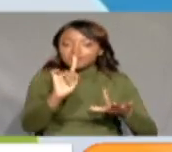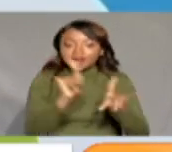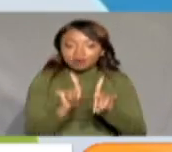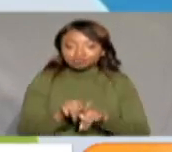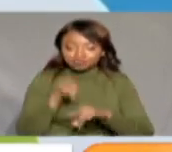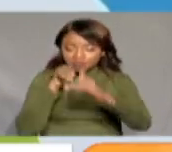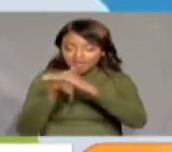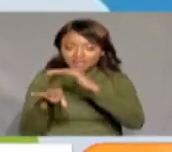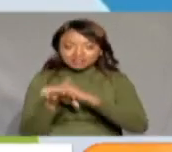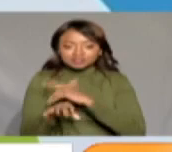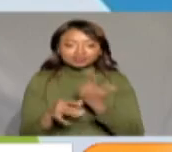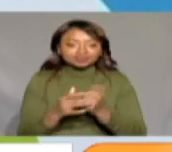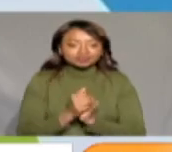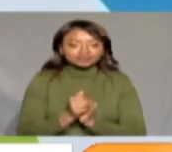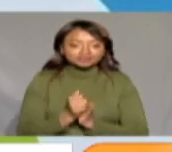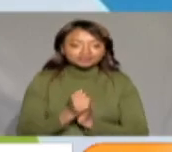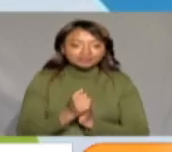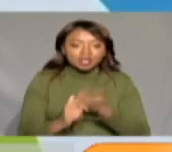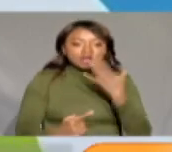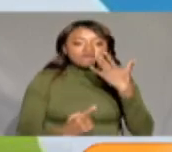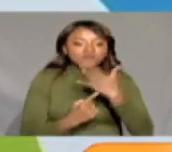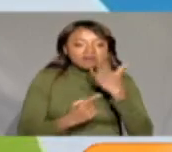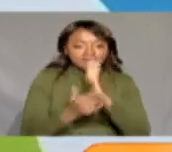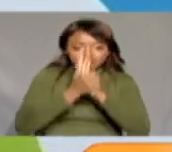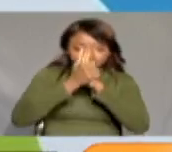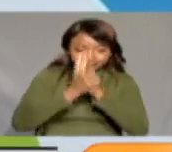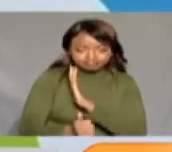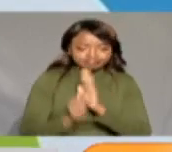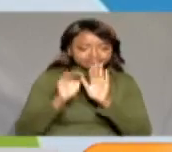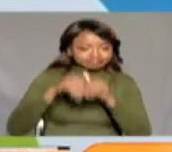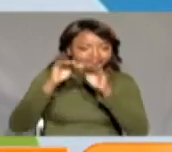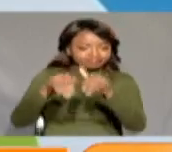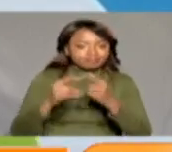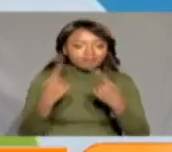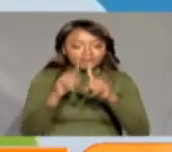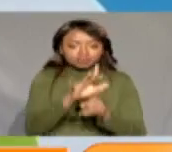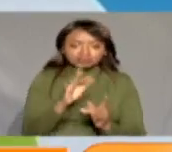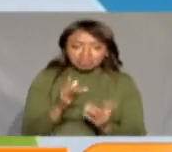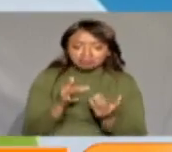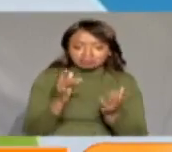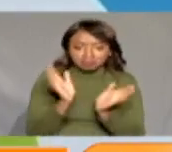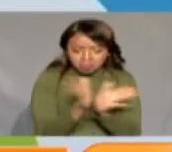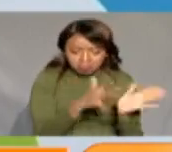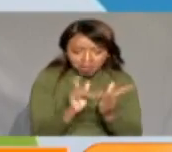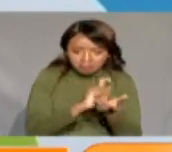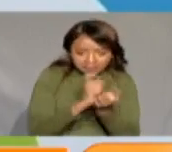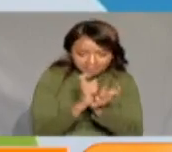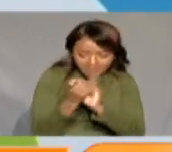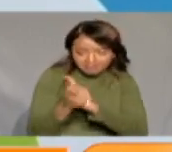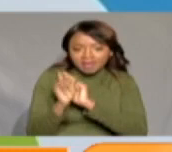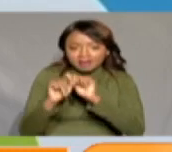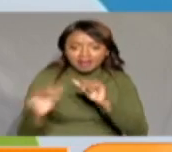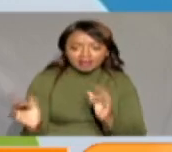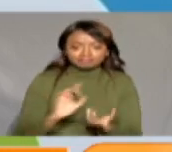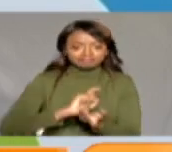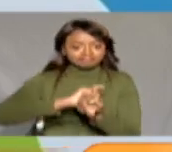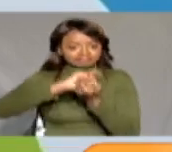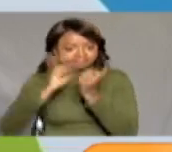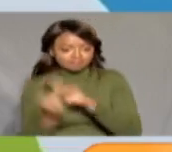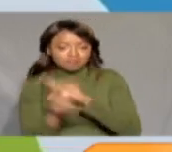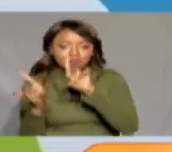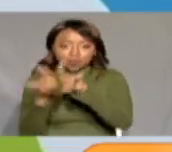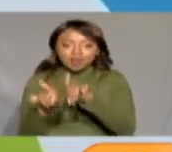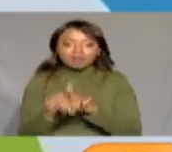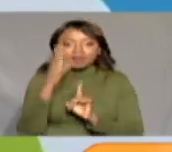to skills. Modern farming skills that are climate responsive. We know there's climate change and the weather patterns